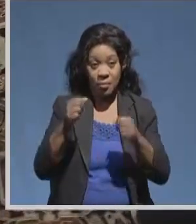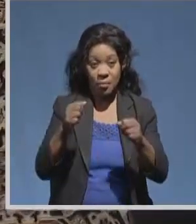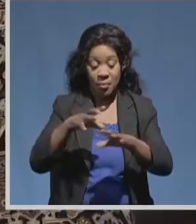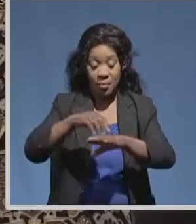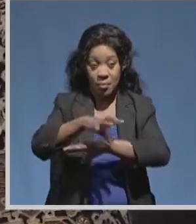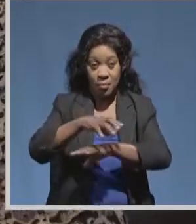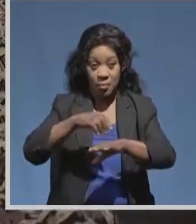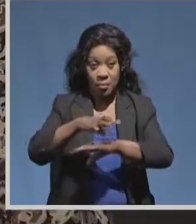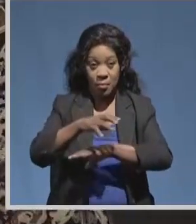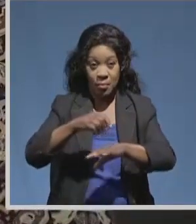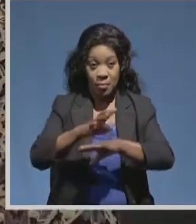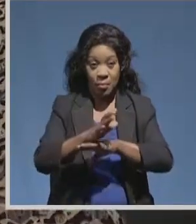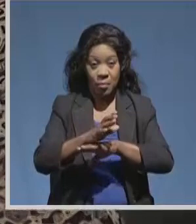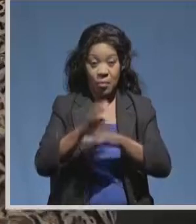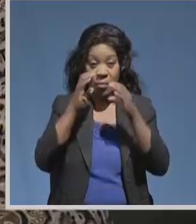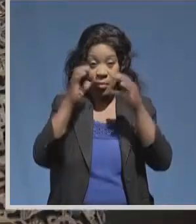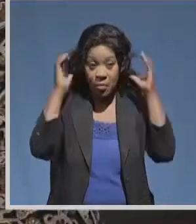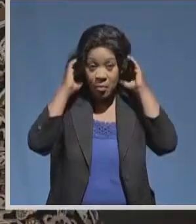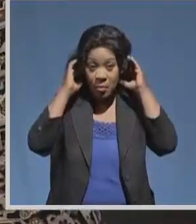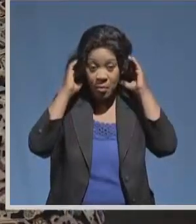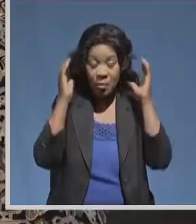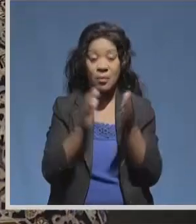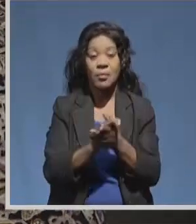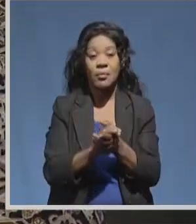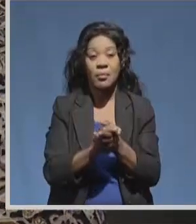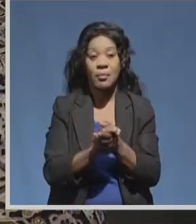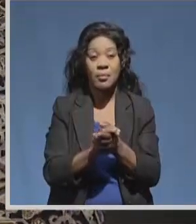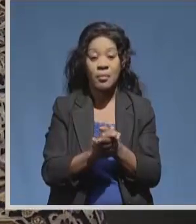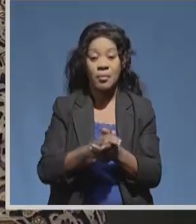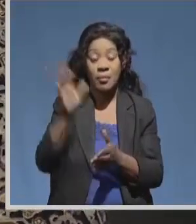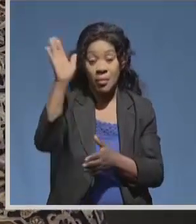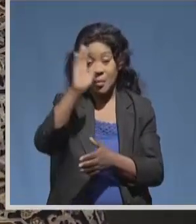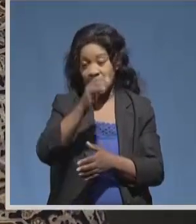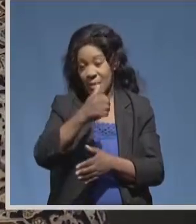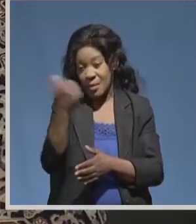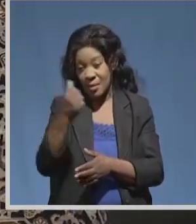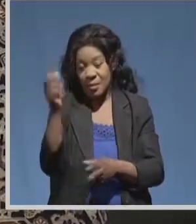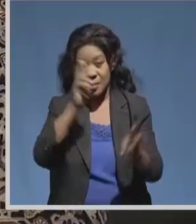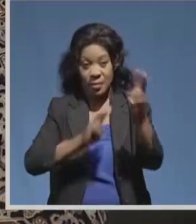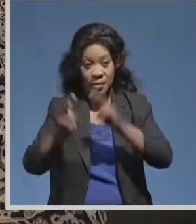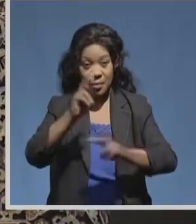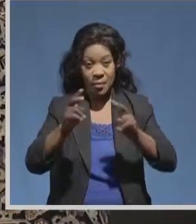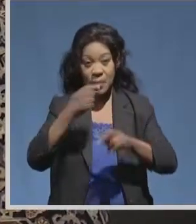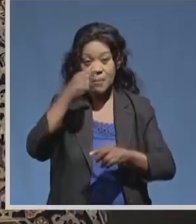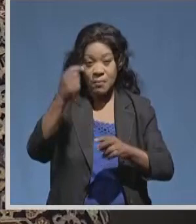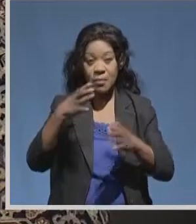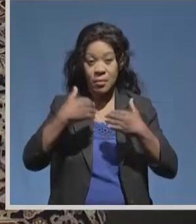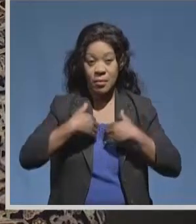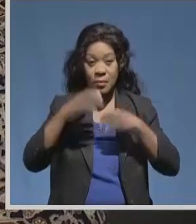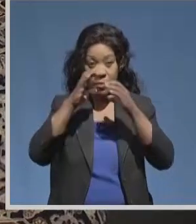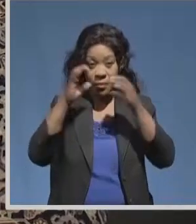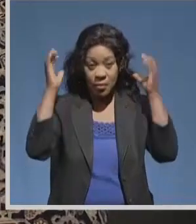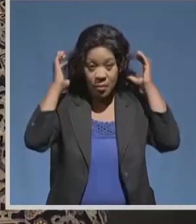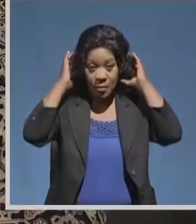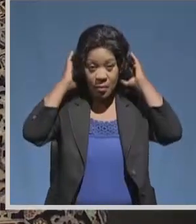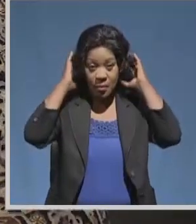all go around wearing masks. That is the new normal, and whenever we do anything, those are the issues that we must consider. And we want to